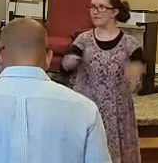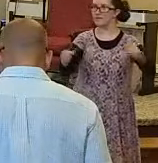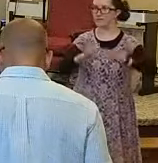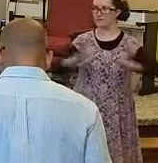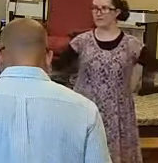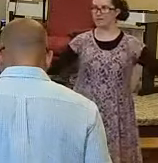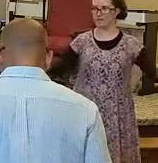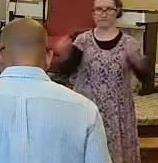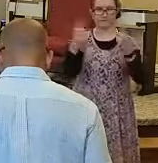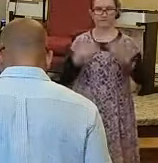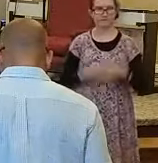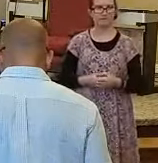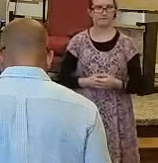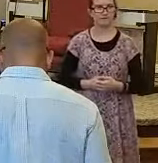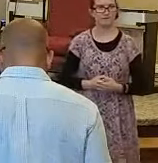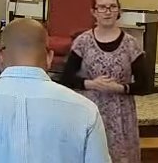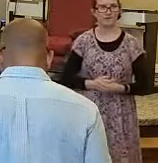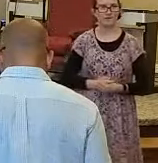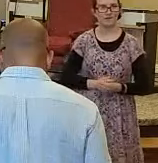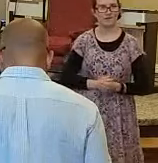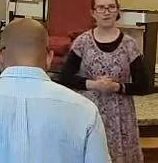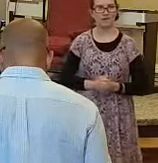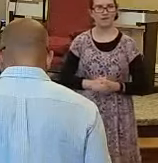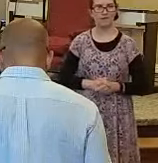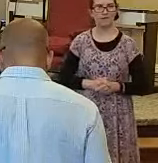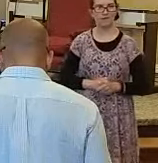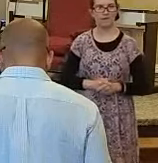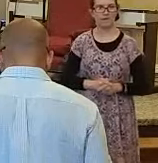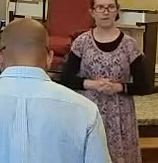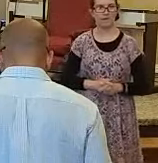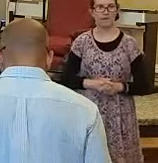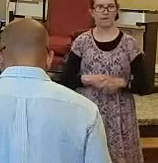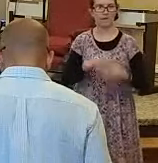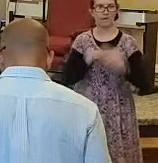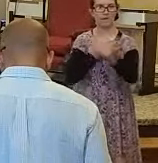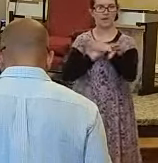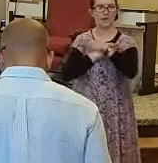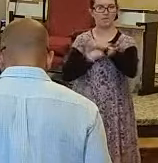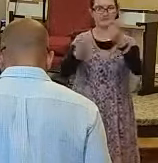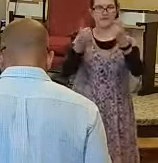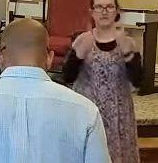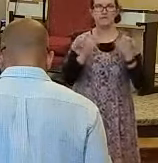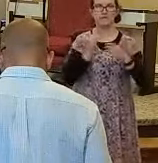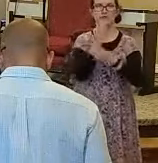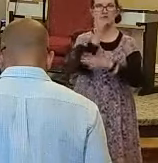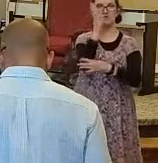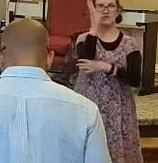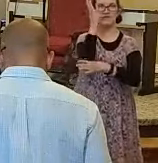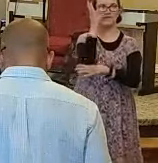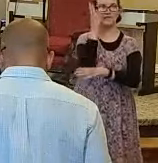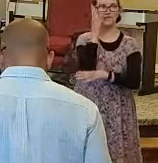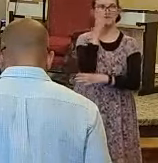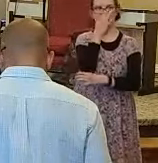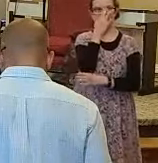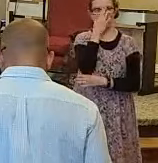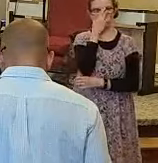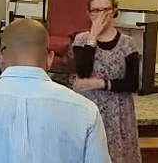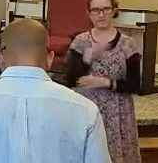land appeared out of the waters. Right. Amen. He spoke. Amen. And animals appeared. Yes. Trees. Amen.